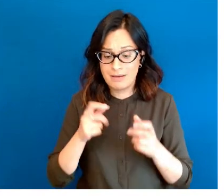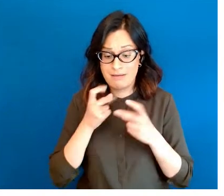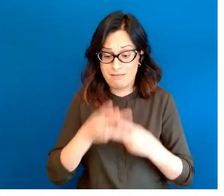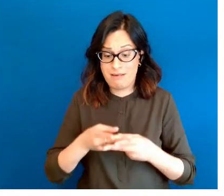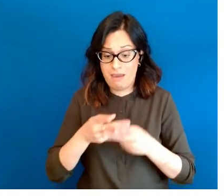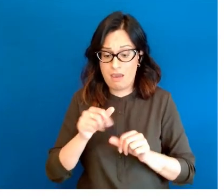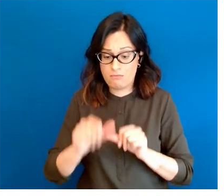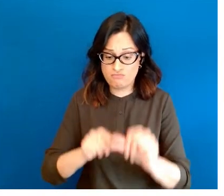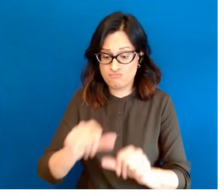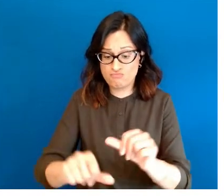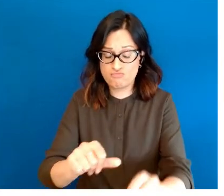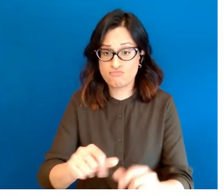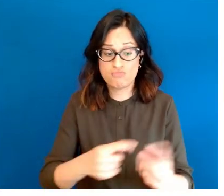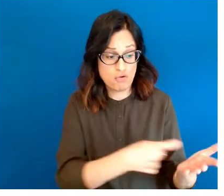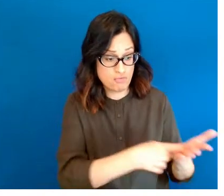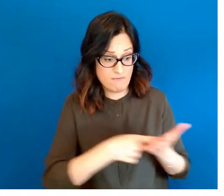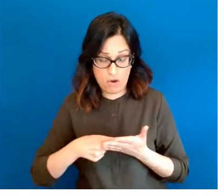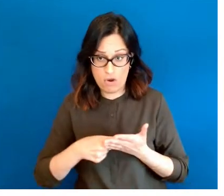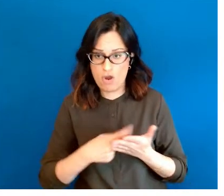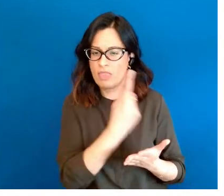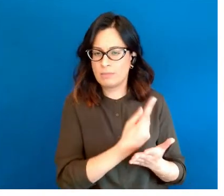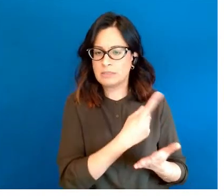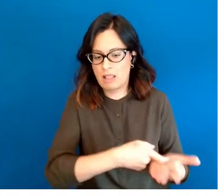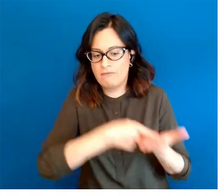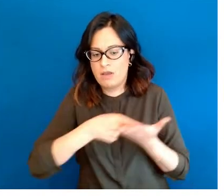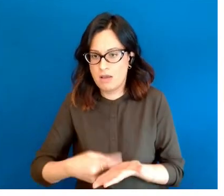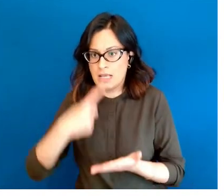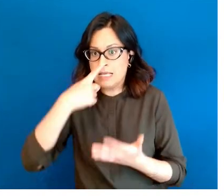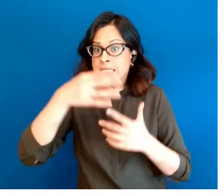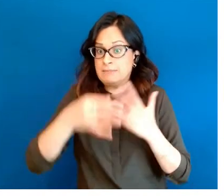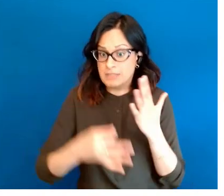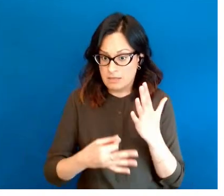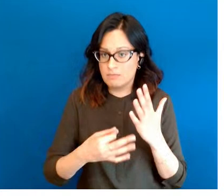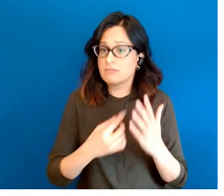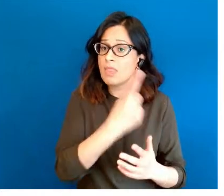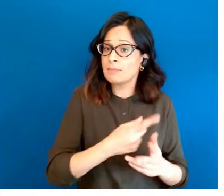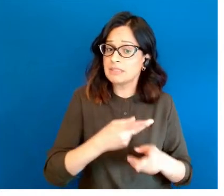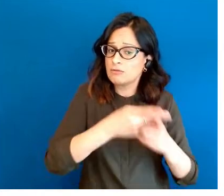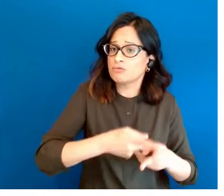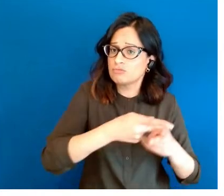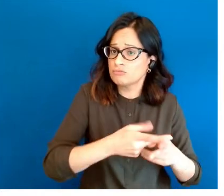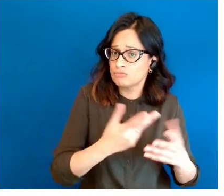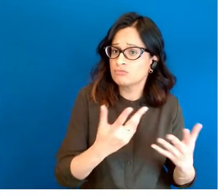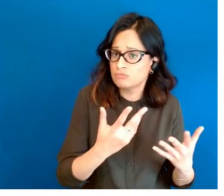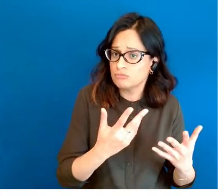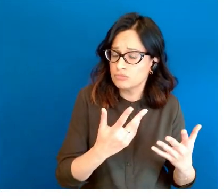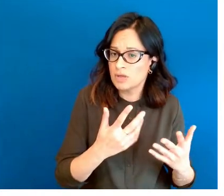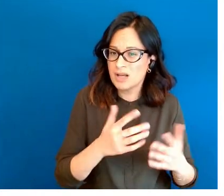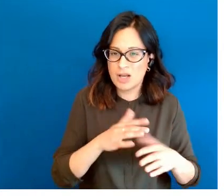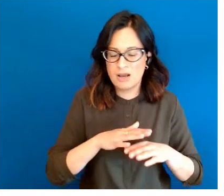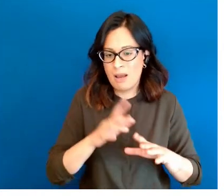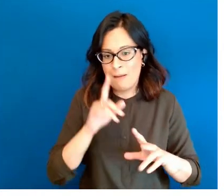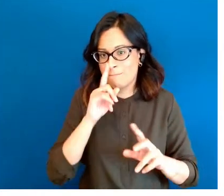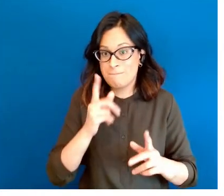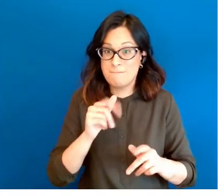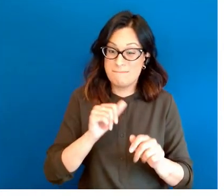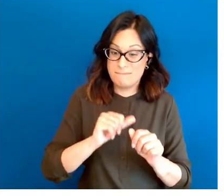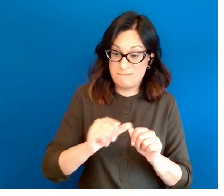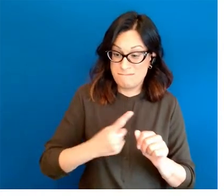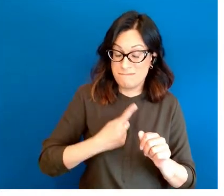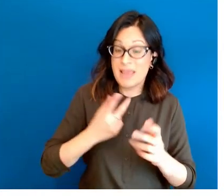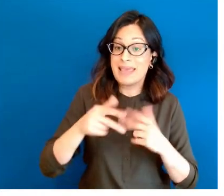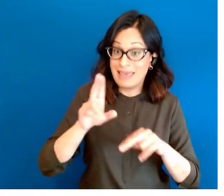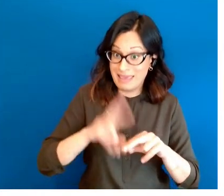patient with rhinitis symptoms may self-care, but that's often not the best thing to happen. If they consult